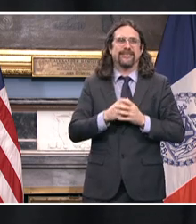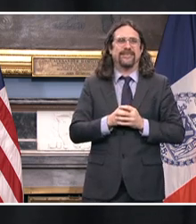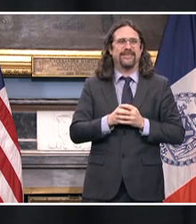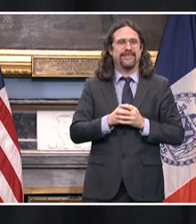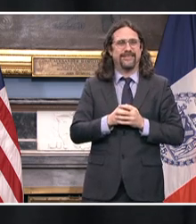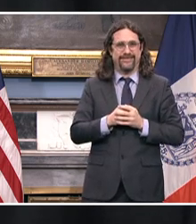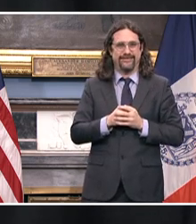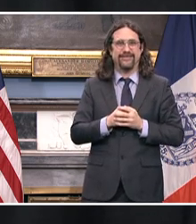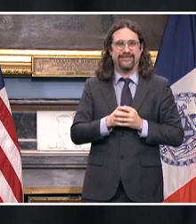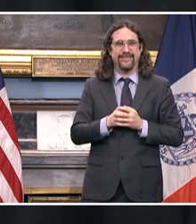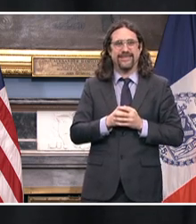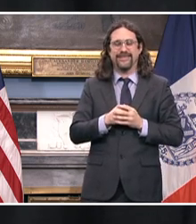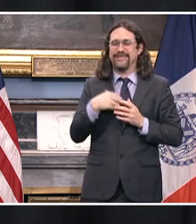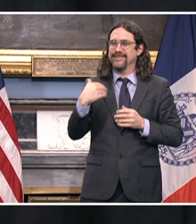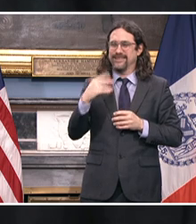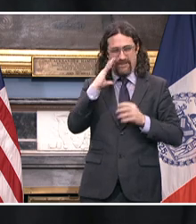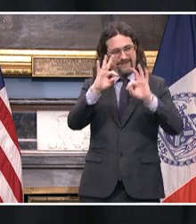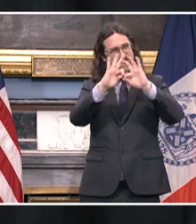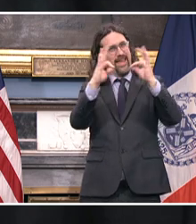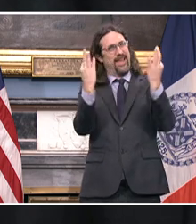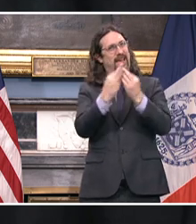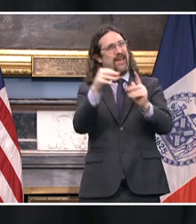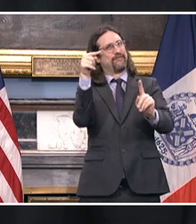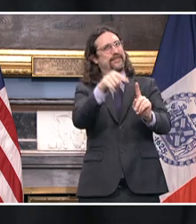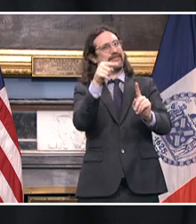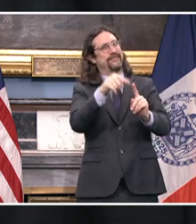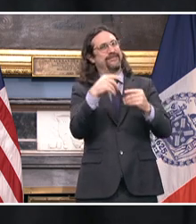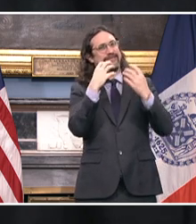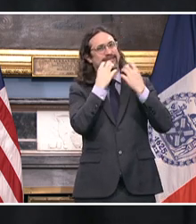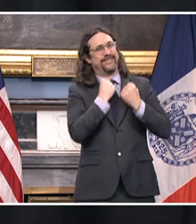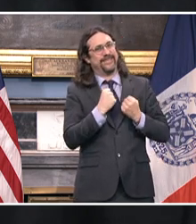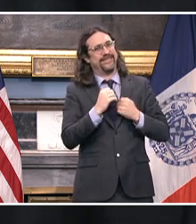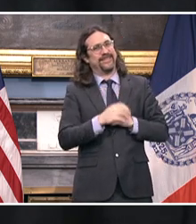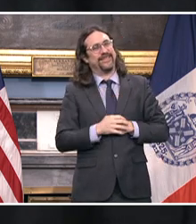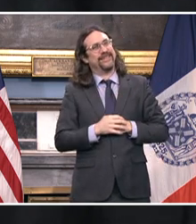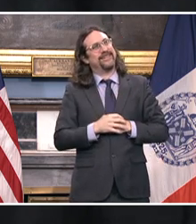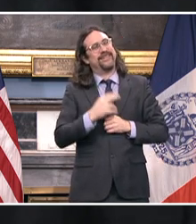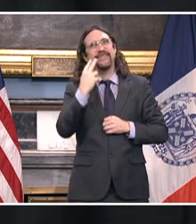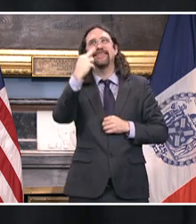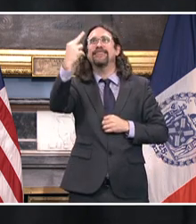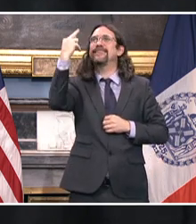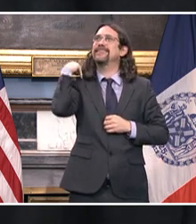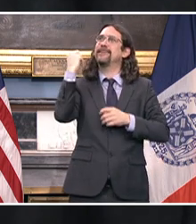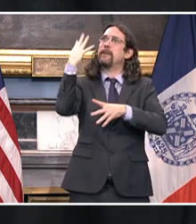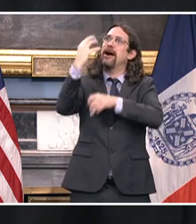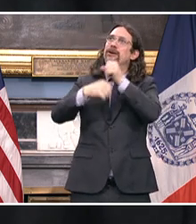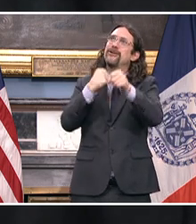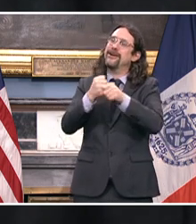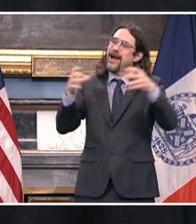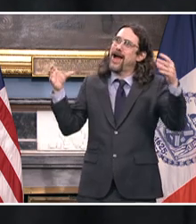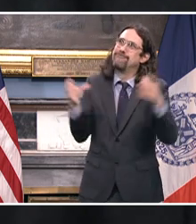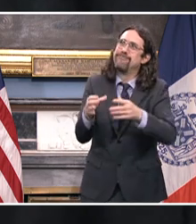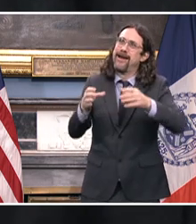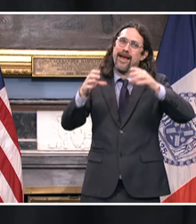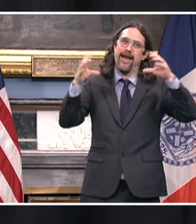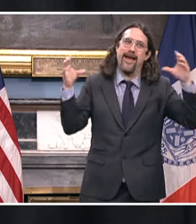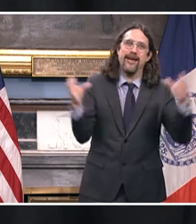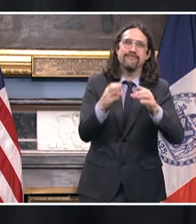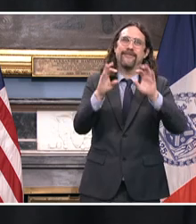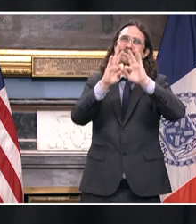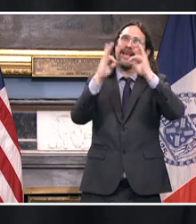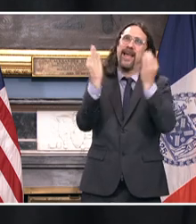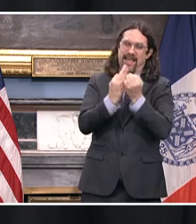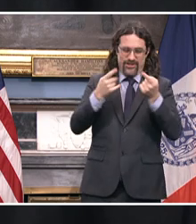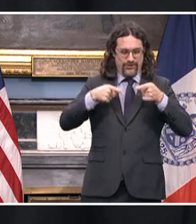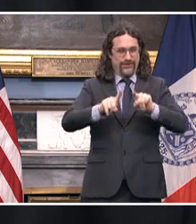that are some of our fondest moments every year, the things we really remember and feel throughout our lives. Every one